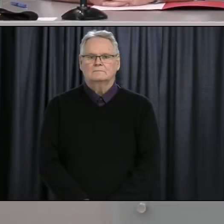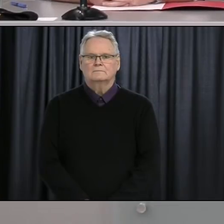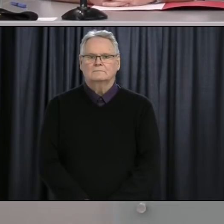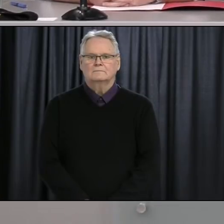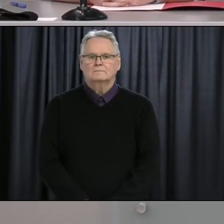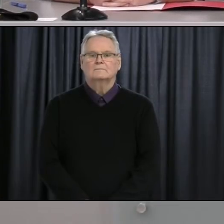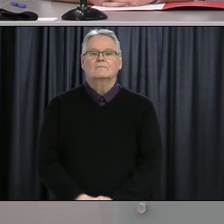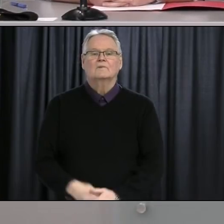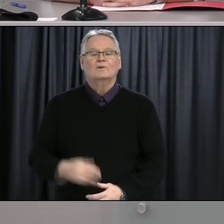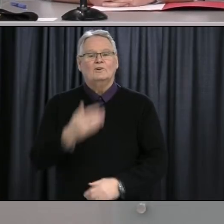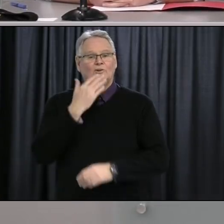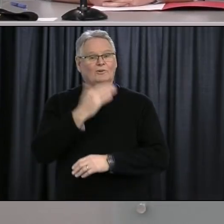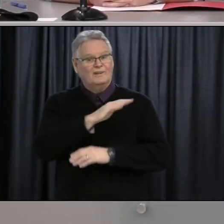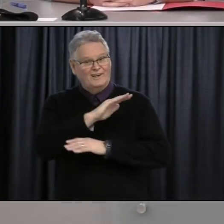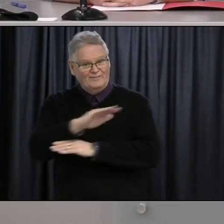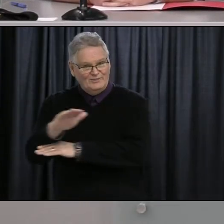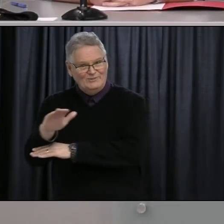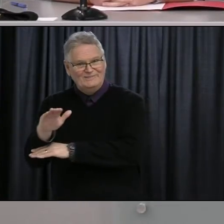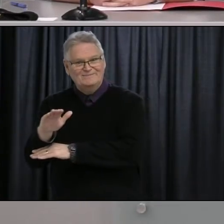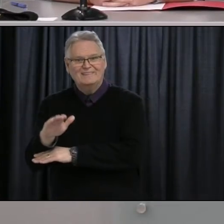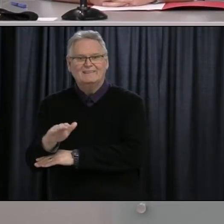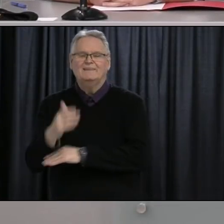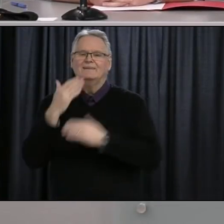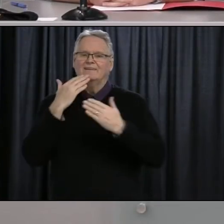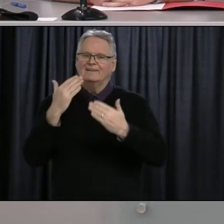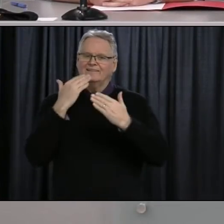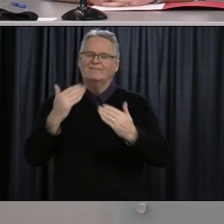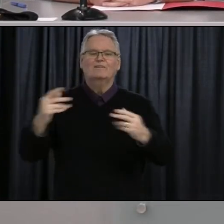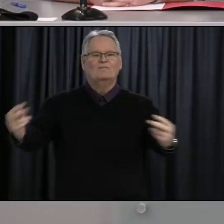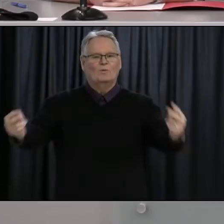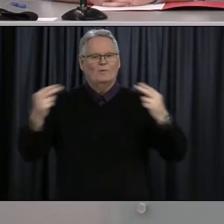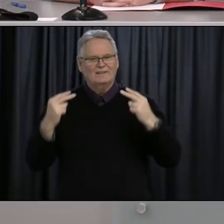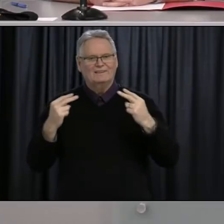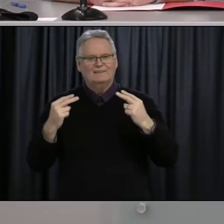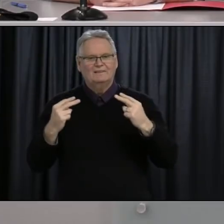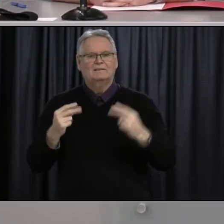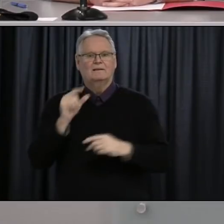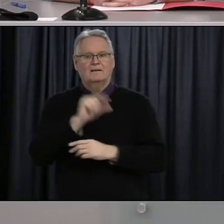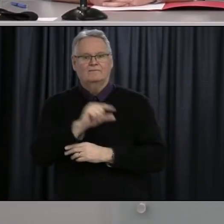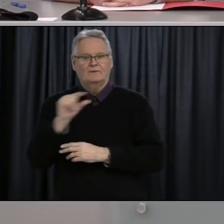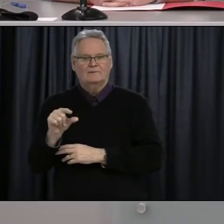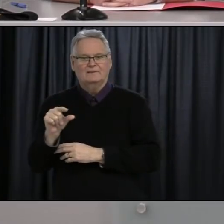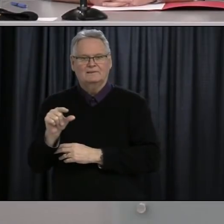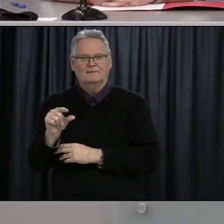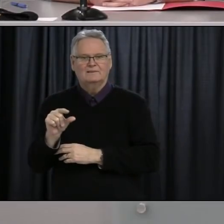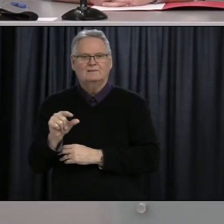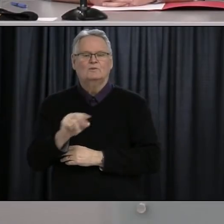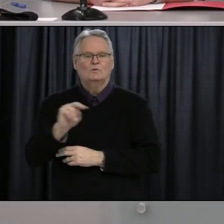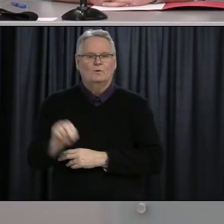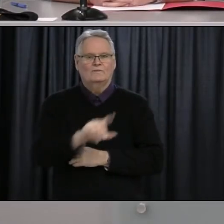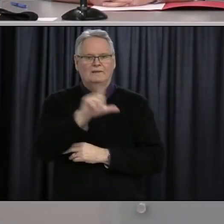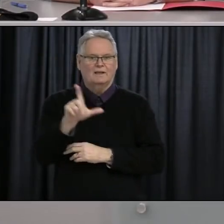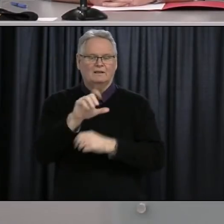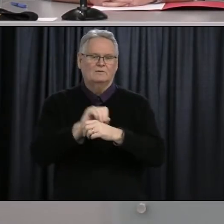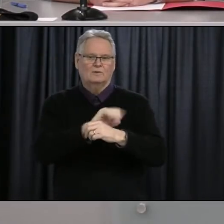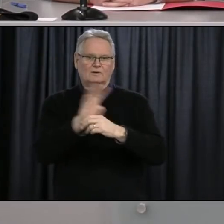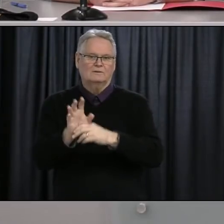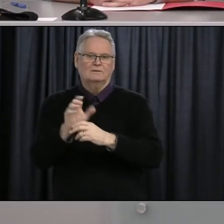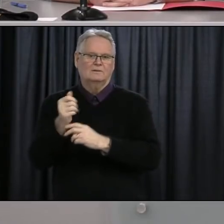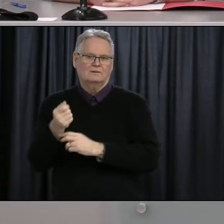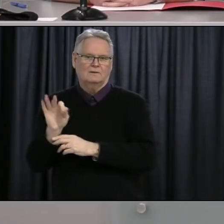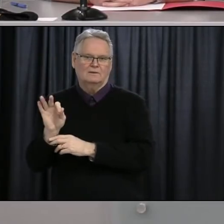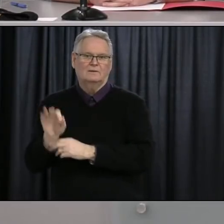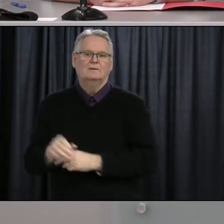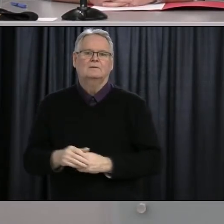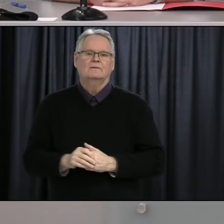Good afternoon. Thank you for joining us for the Government of Newfoundland and Labrador's COVID-19 update for today, Tuesday, February